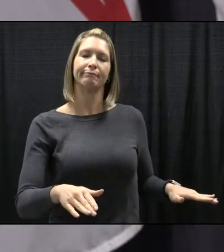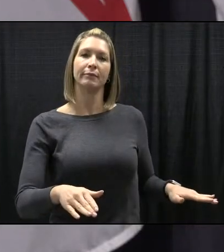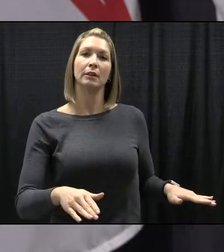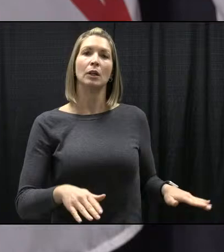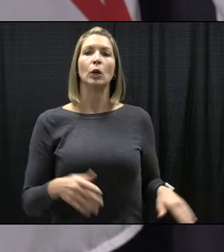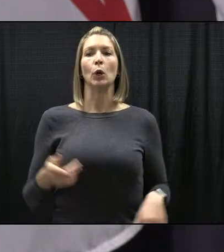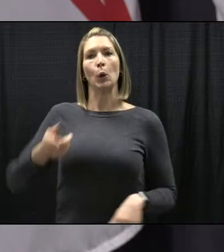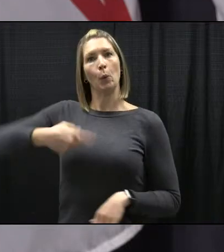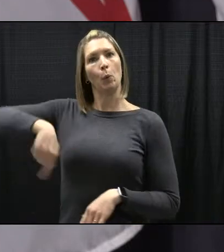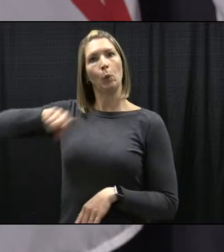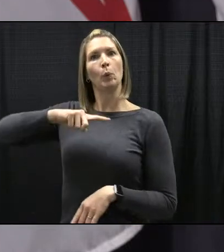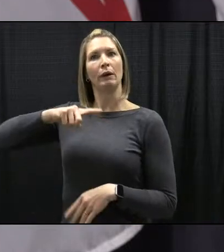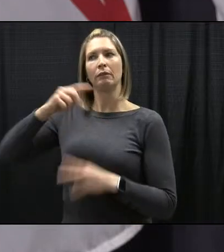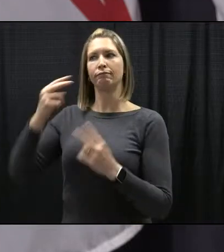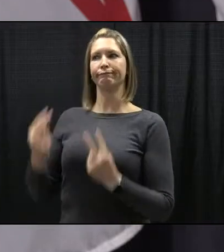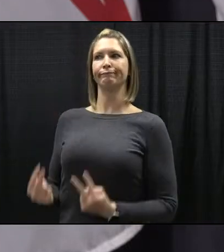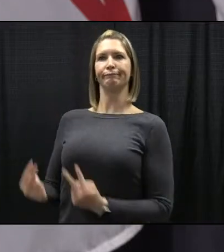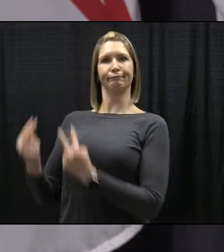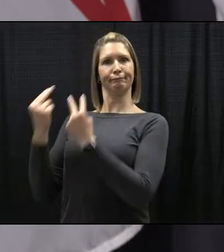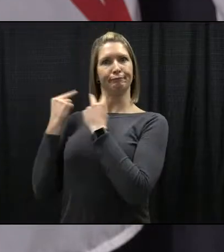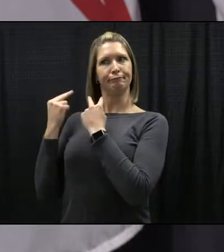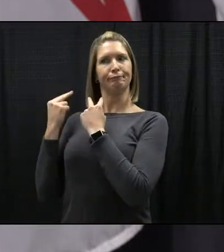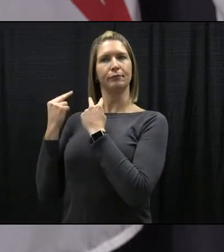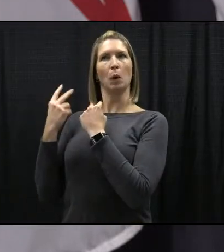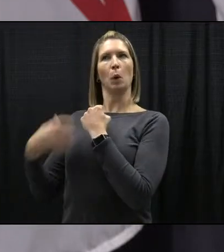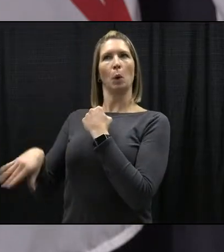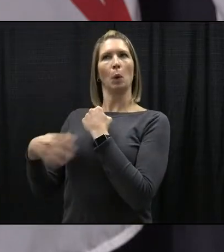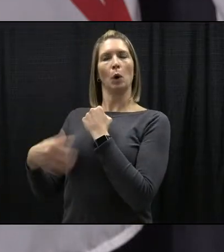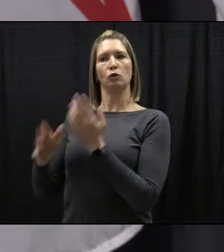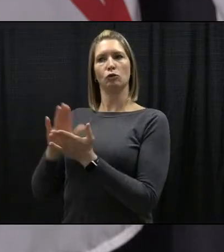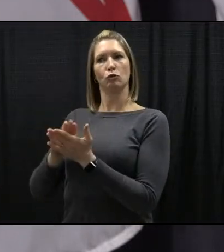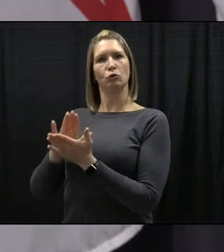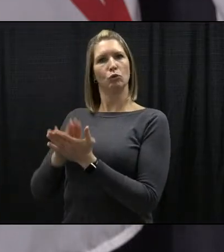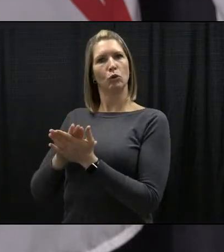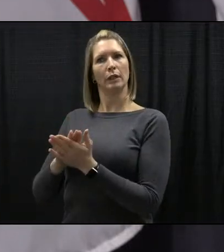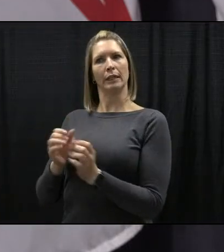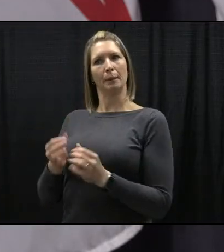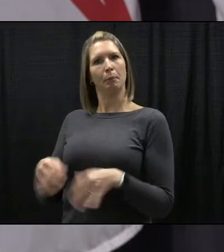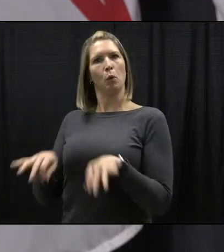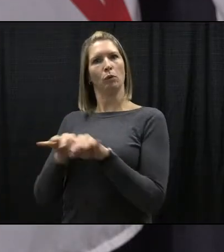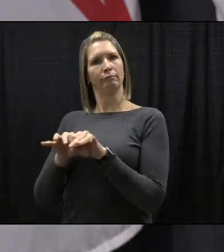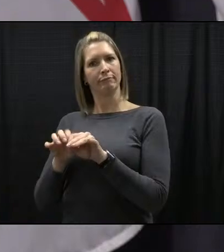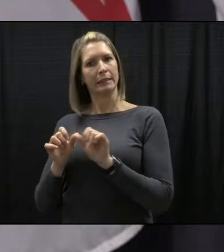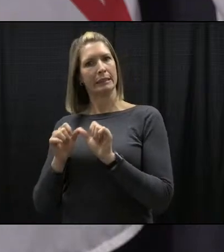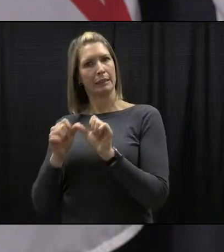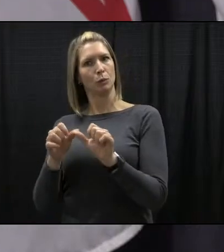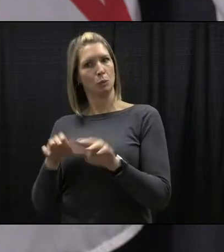how critical being in school was for a child's health and well-being.